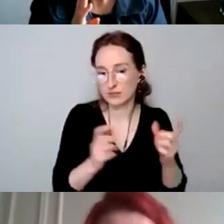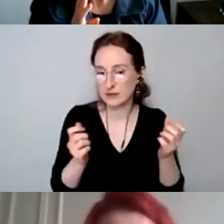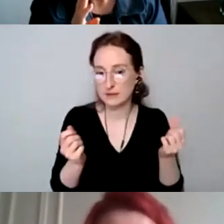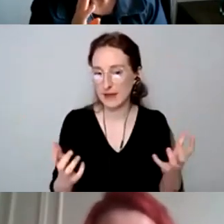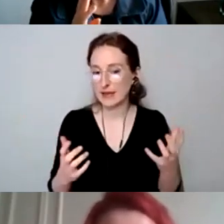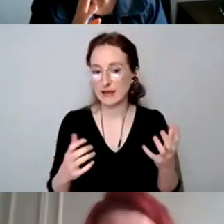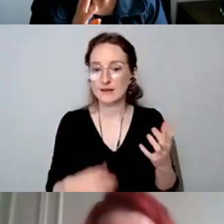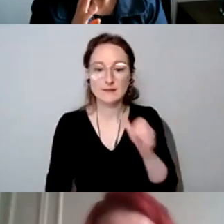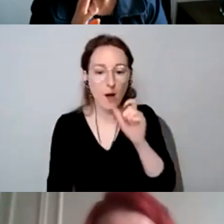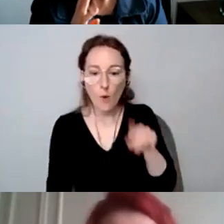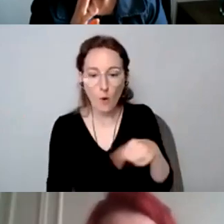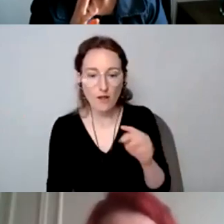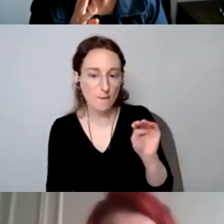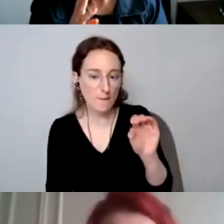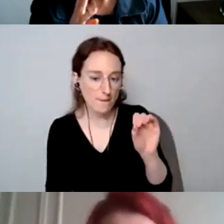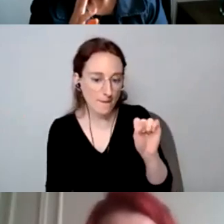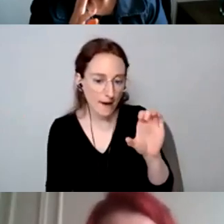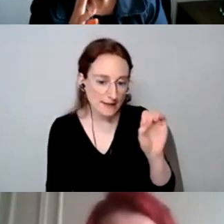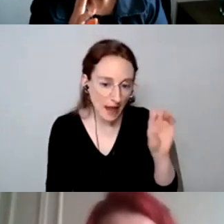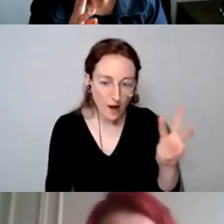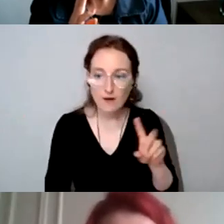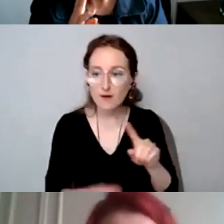other regions.